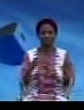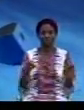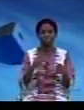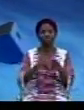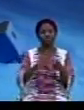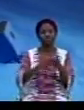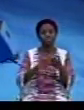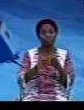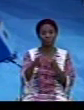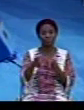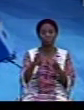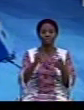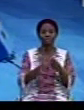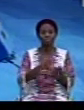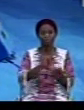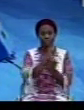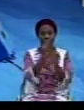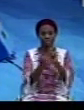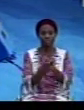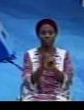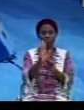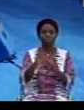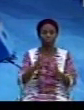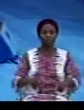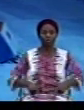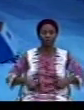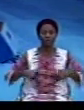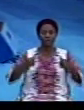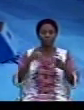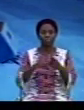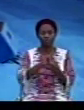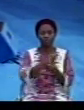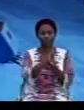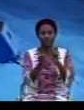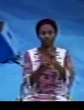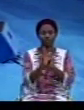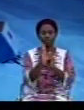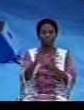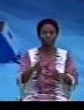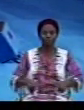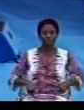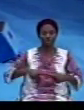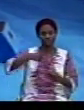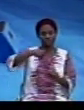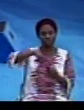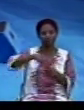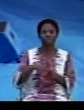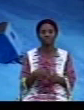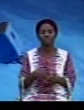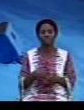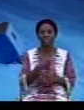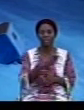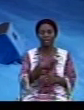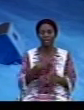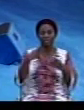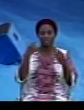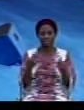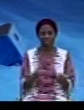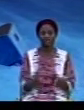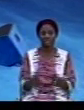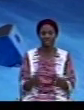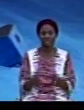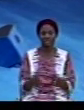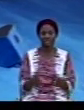you, to change your life, to turn your life around. And immediately